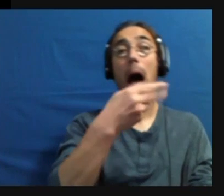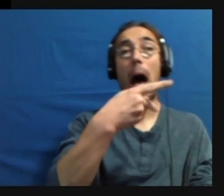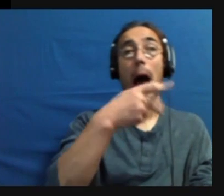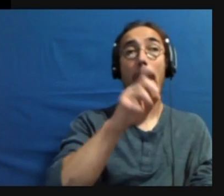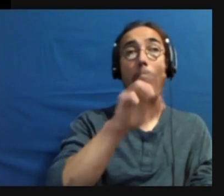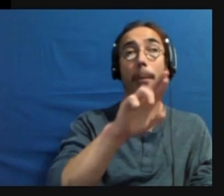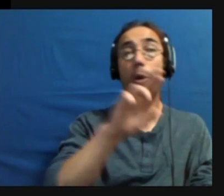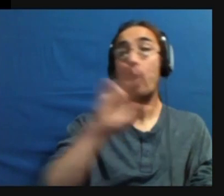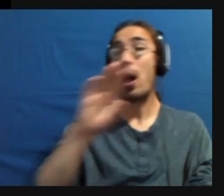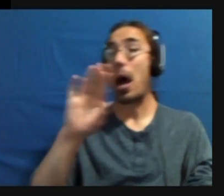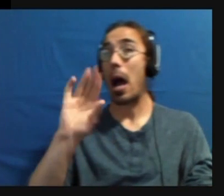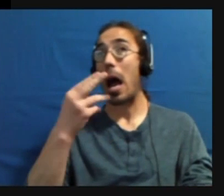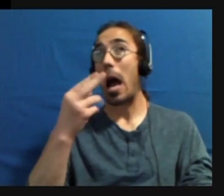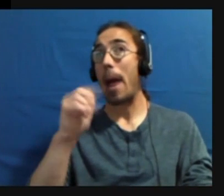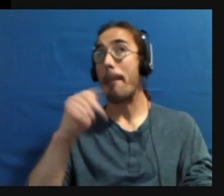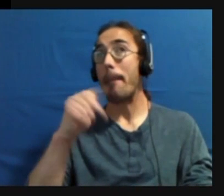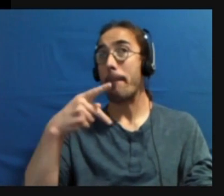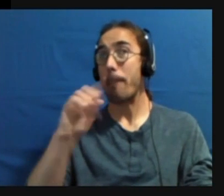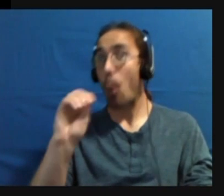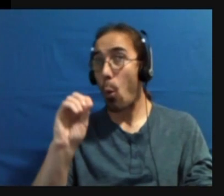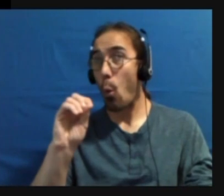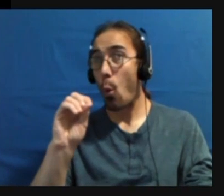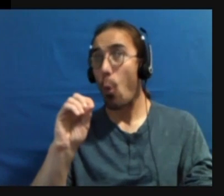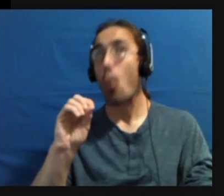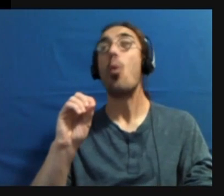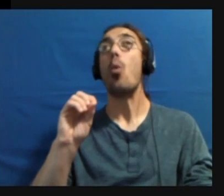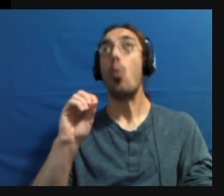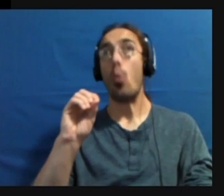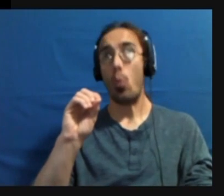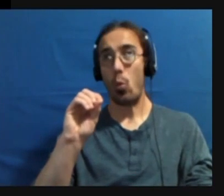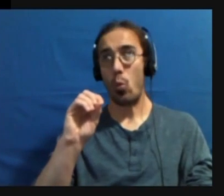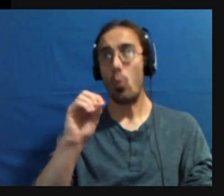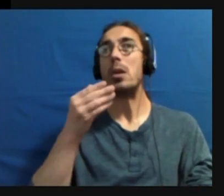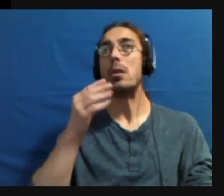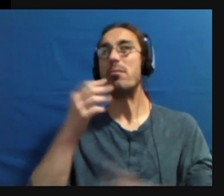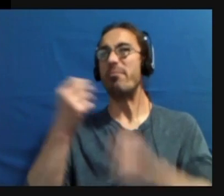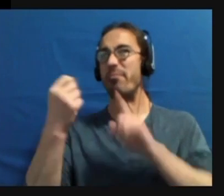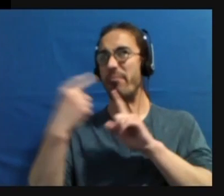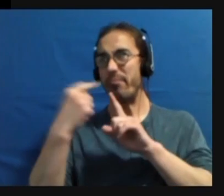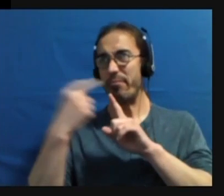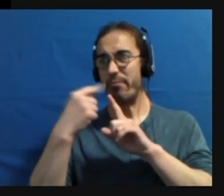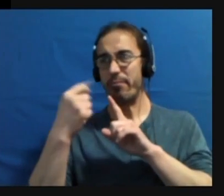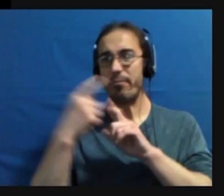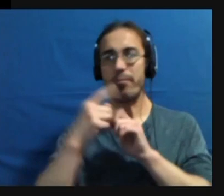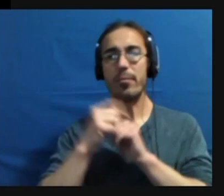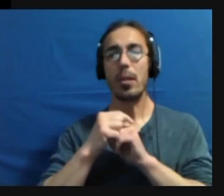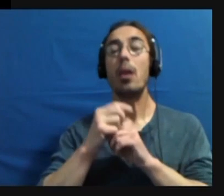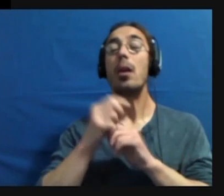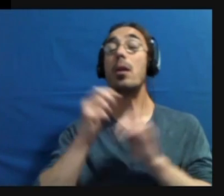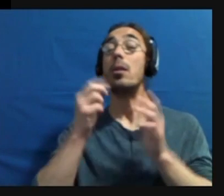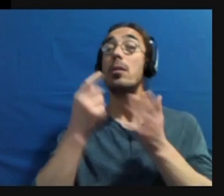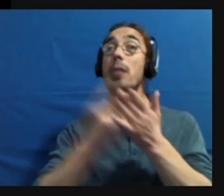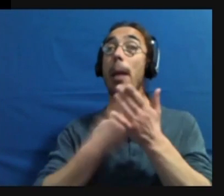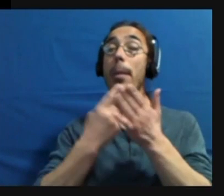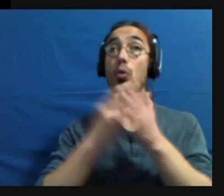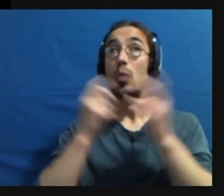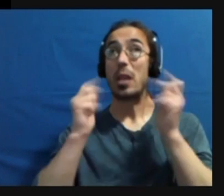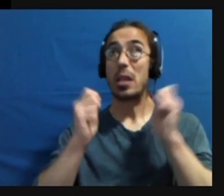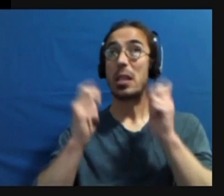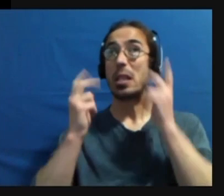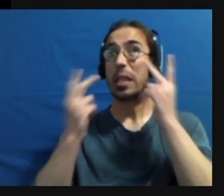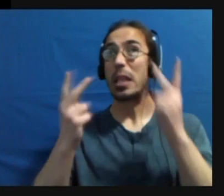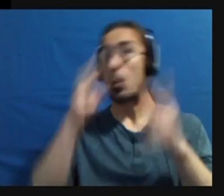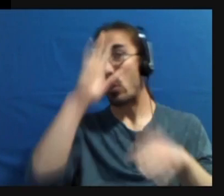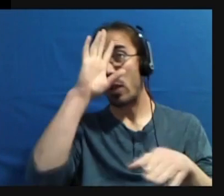depending on the person. This has implications for people that wear scented products. You might see within